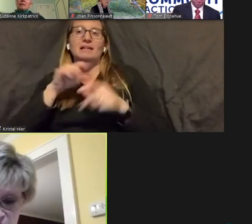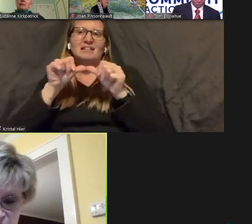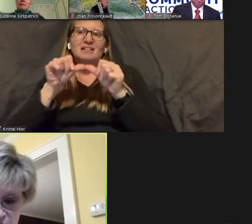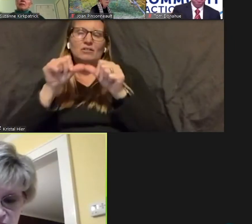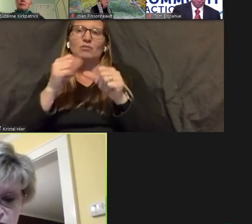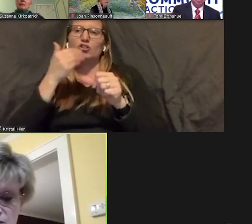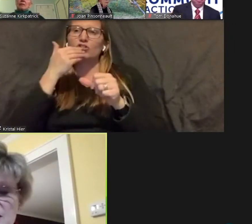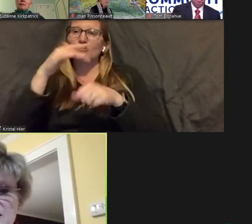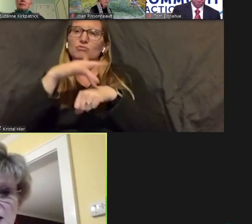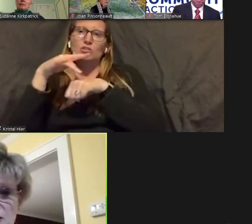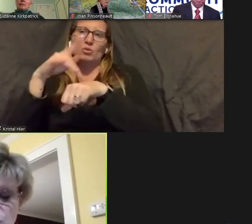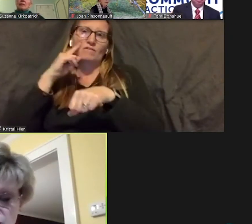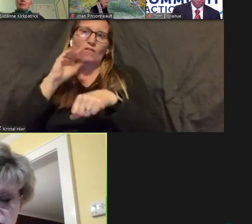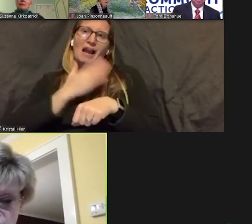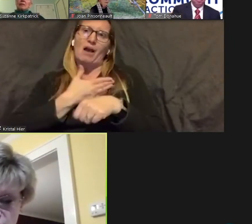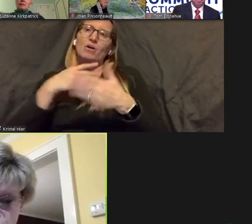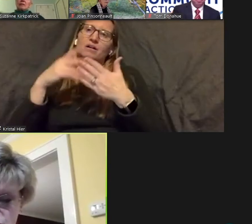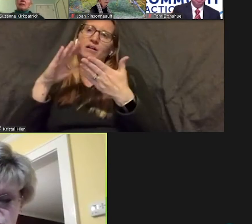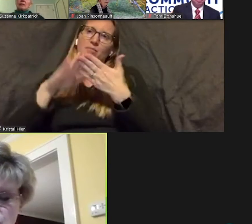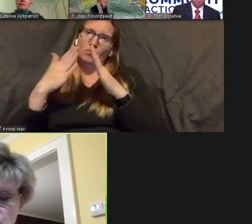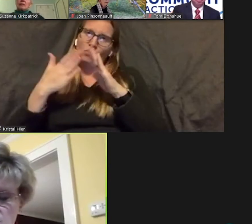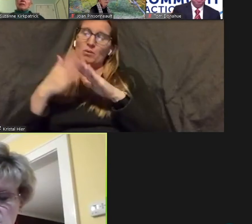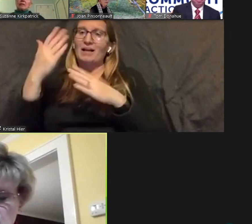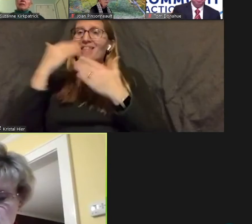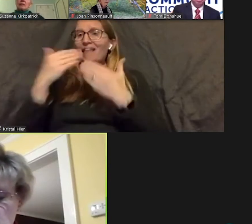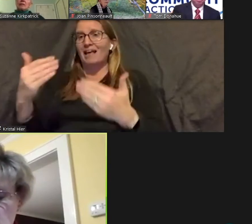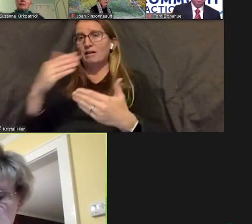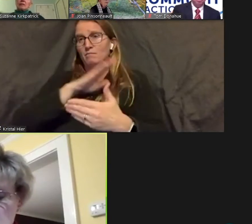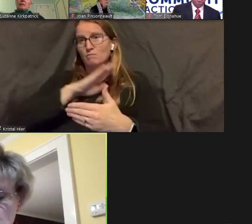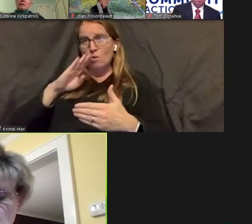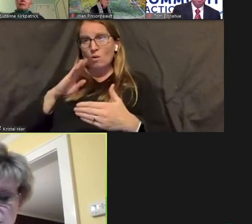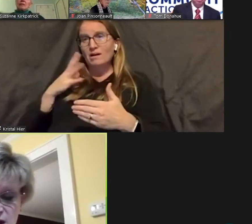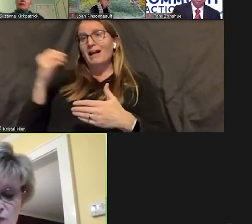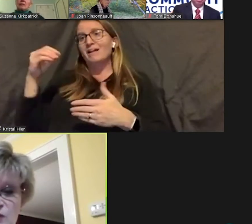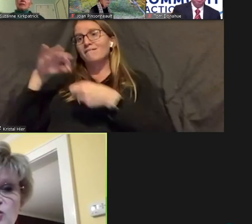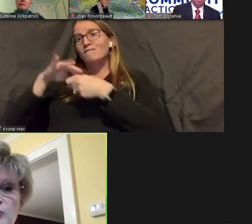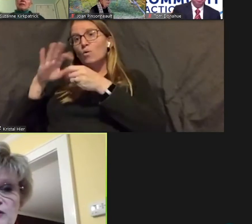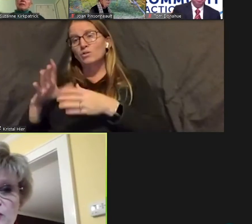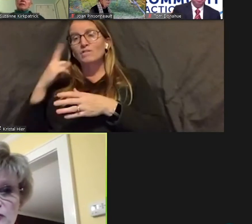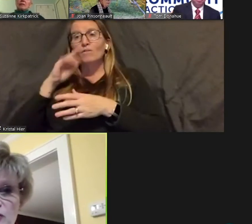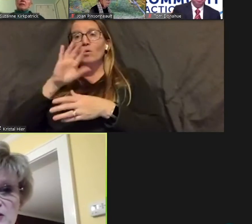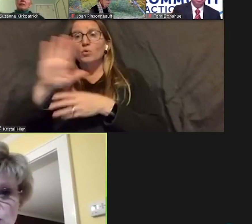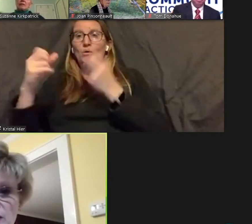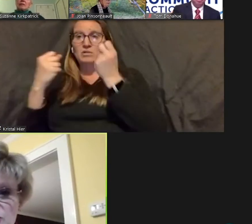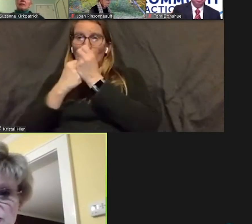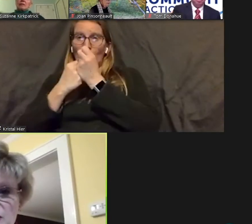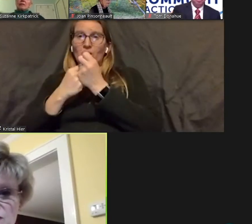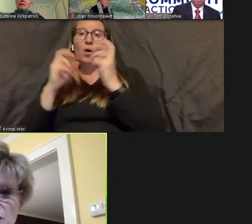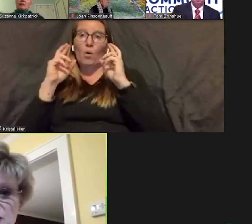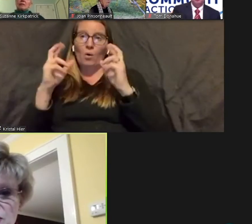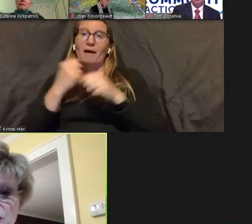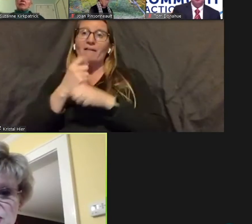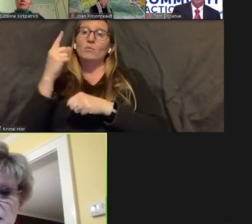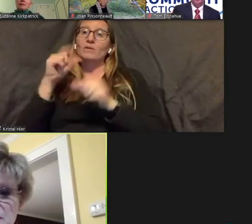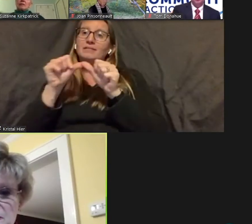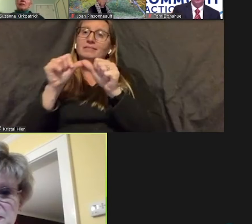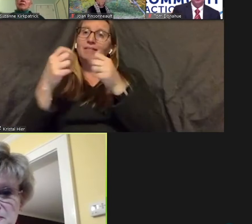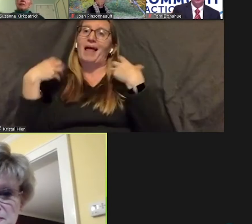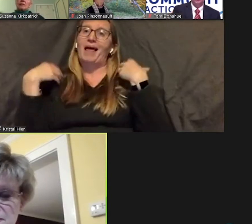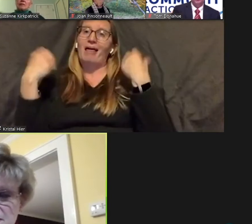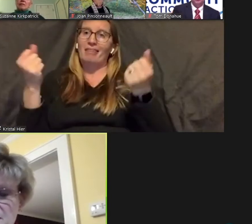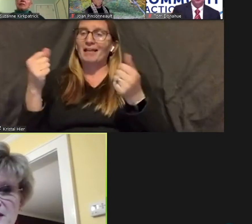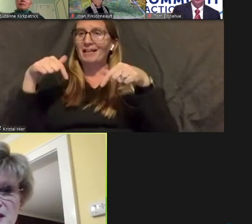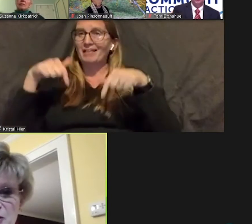entire community. We thank the Select Board and the voters for this opportunity and support, and we hope everyone remains well during this very difficult